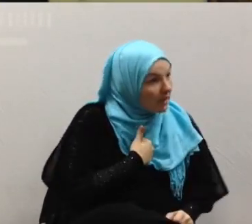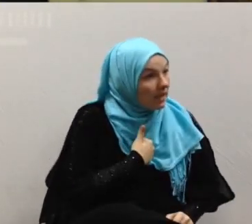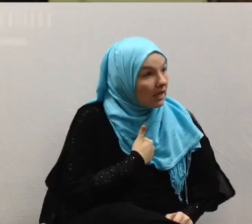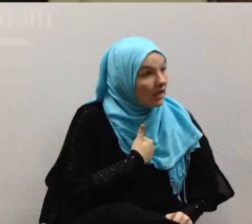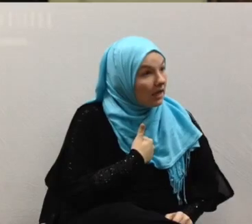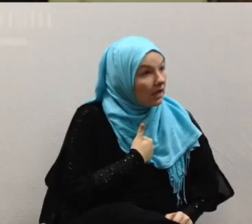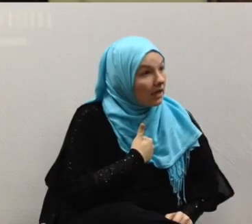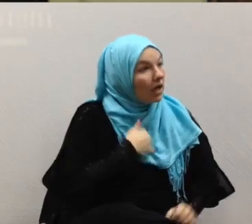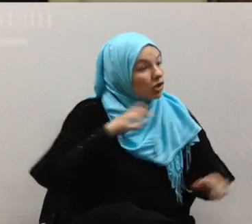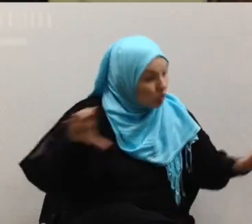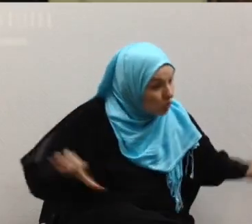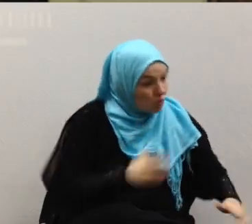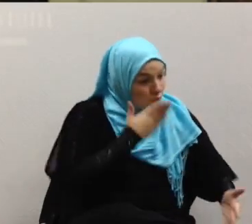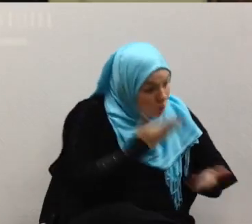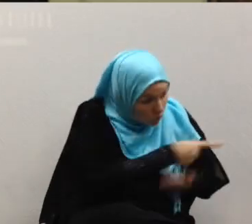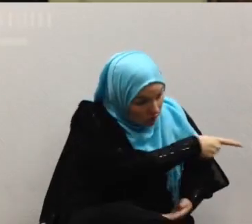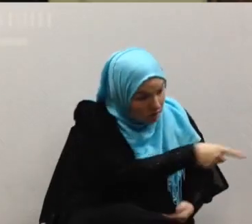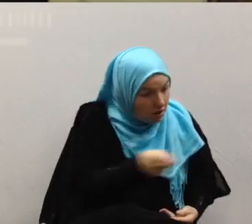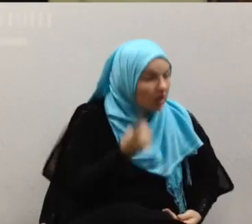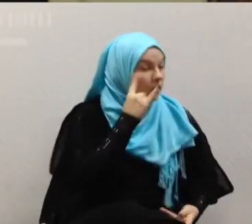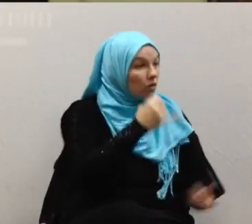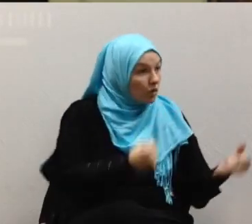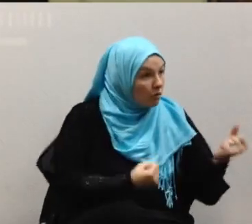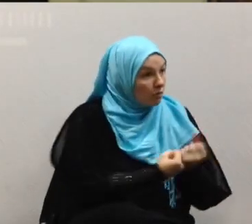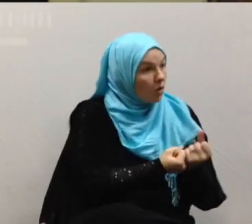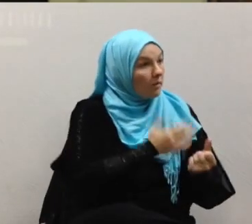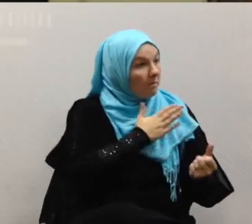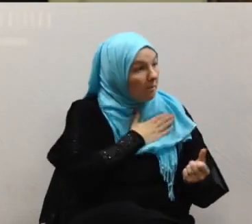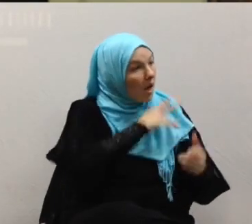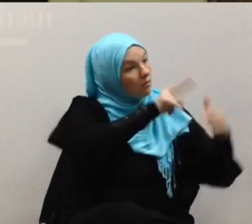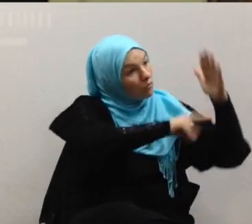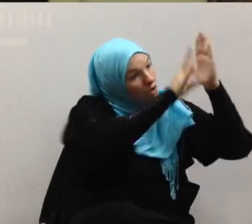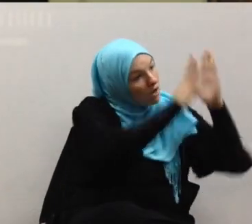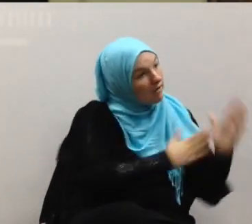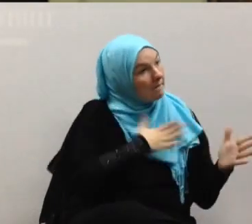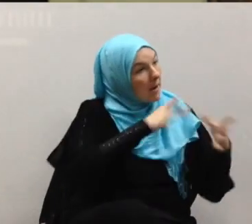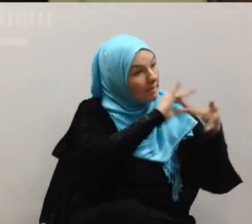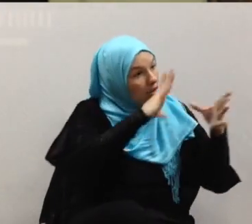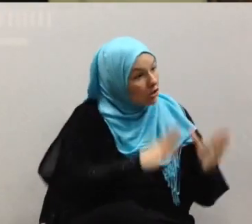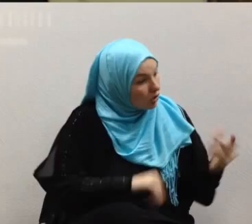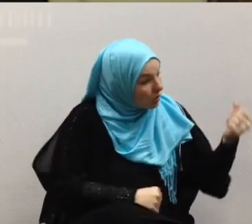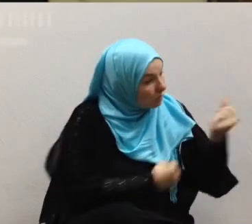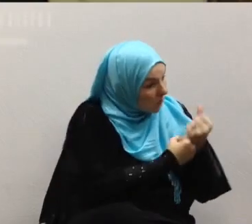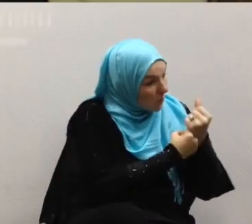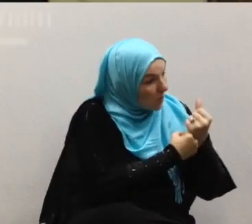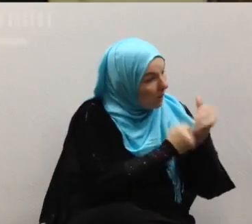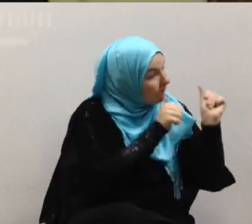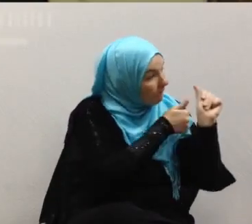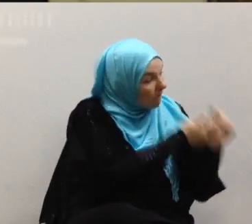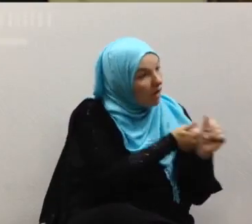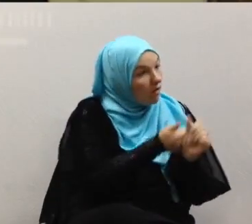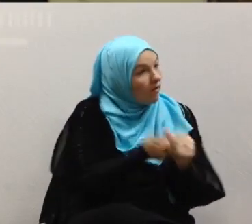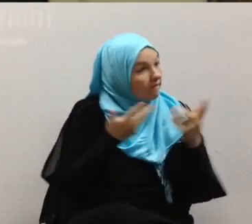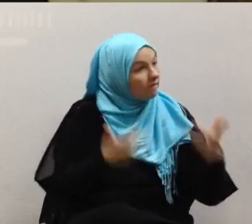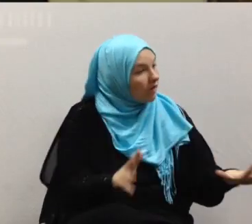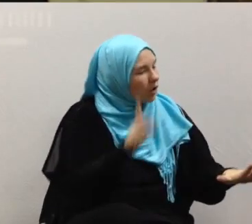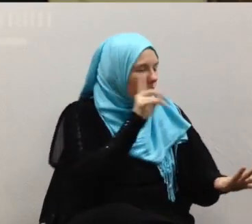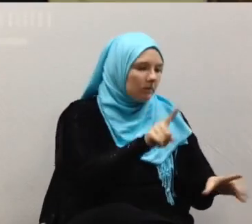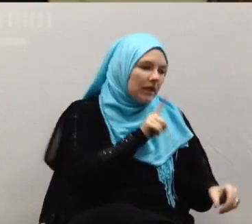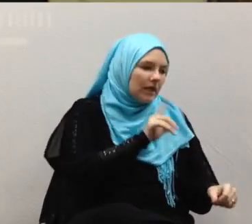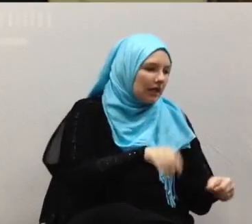deeds, if you support my prophets and messengers and follow through with them, you will be given the same support.